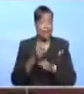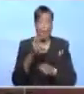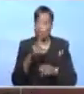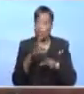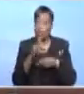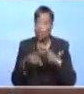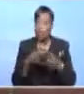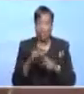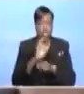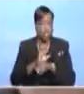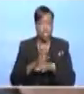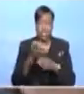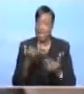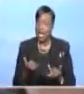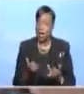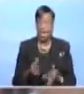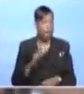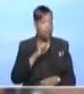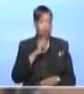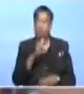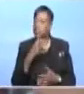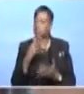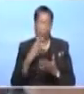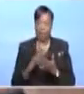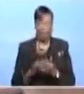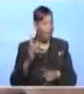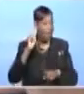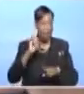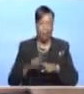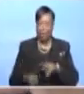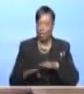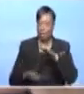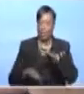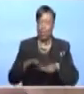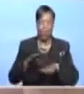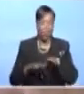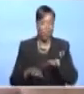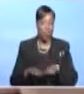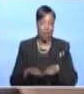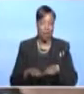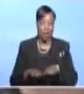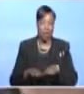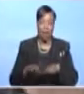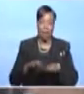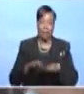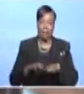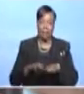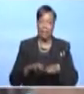church now. I'm not well. I can't walk good. And I don't